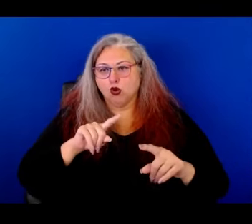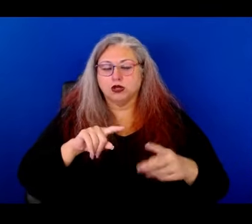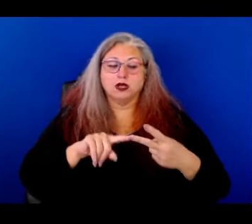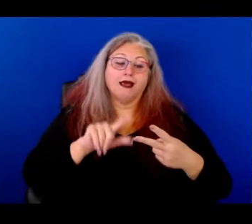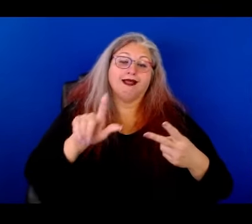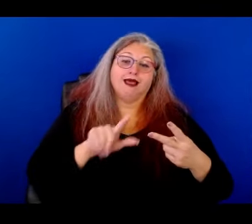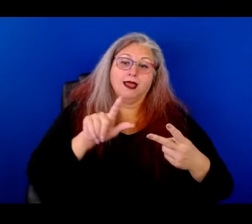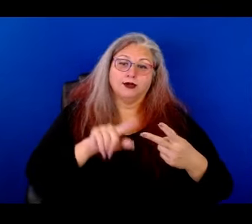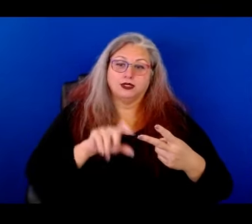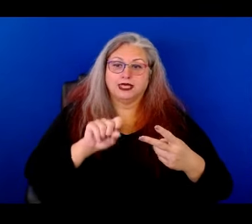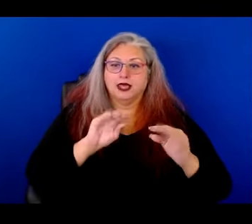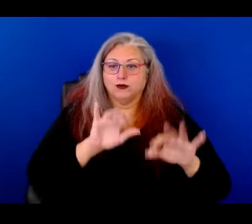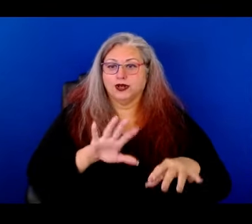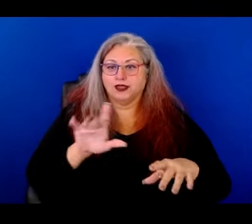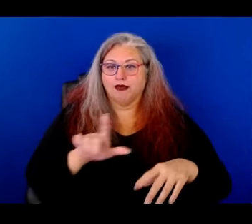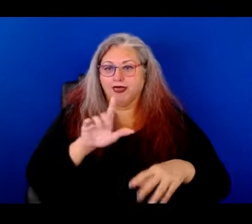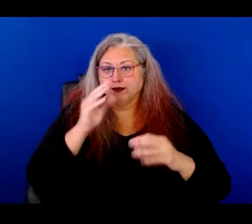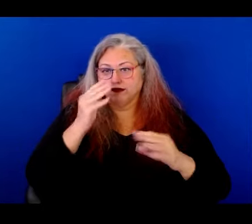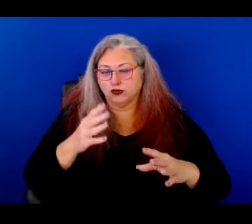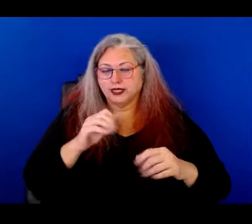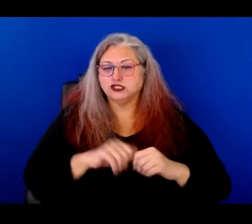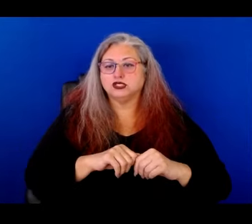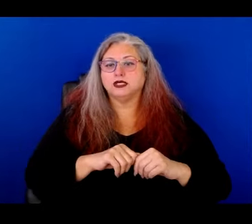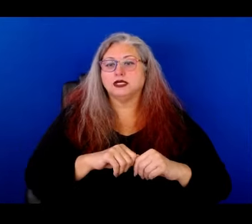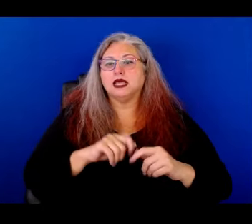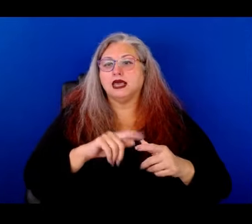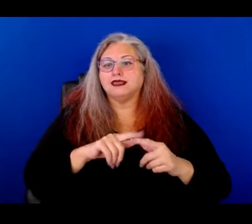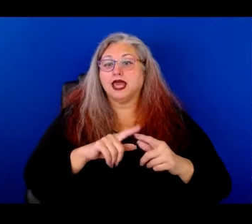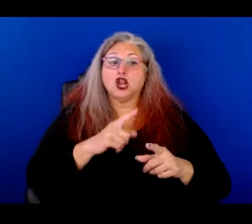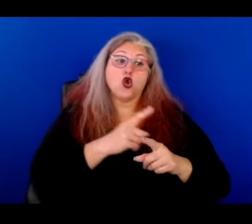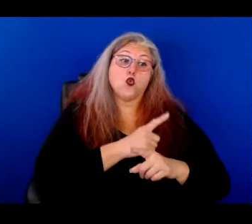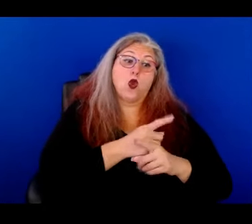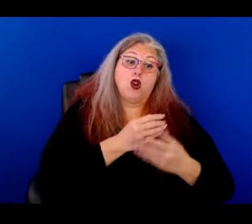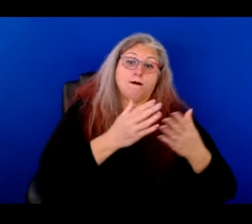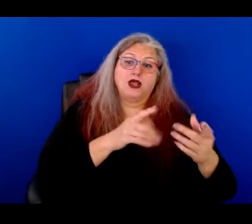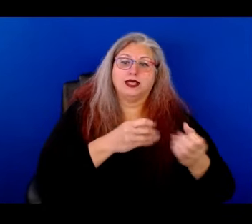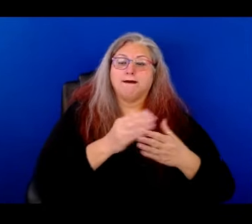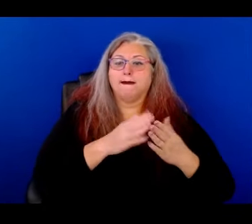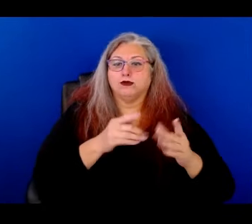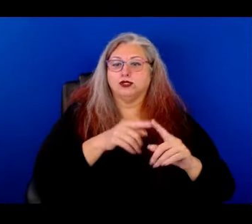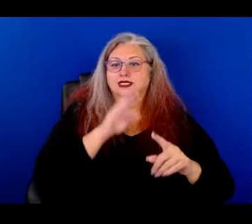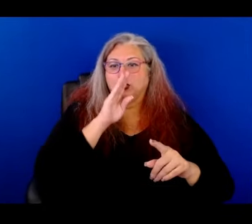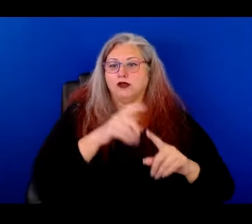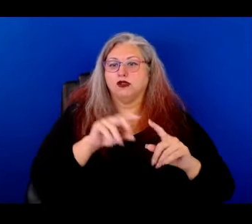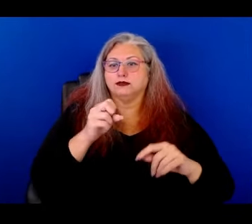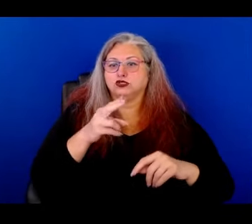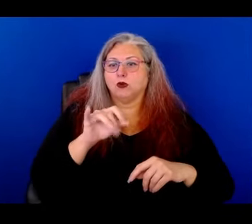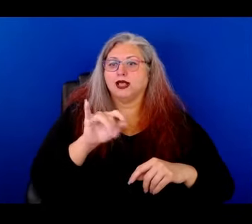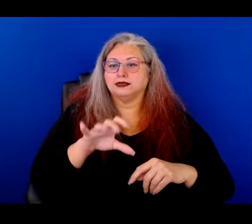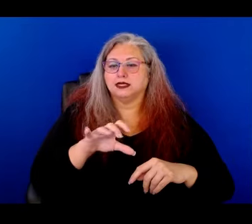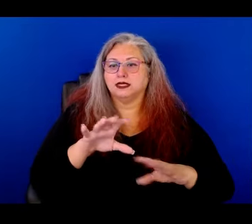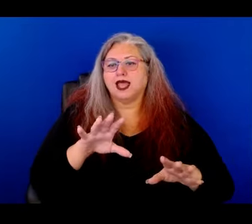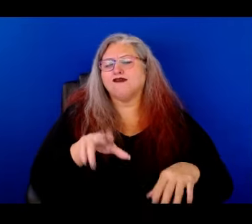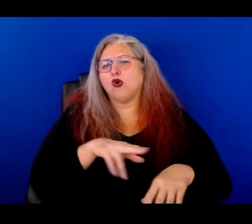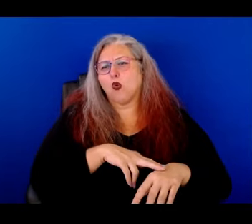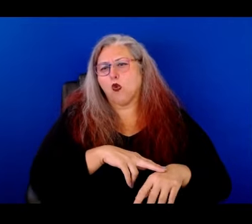order. Libraries can put in like their library information, and then regular buyers can buy the book directly from Scholastic.